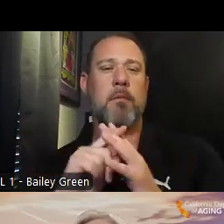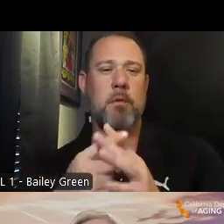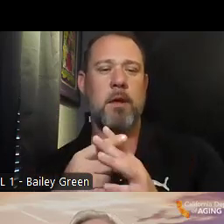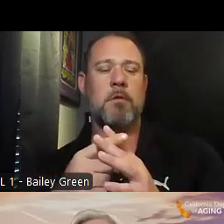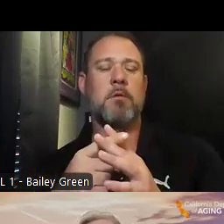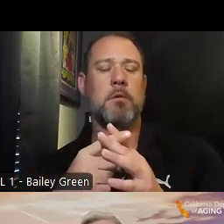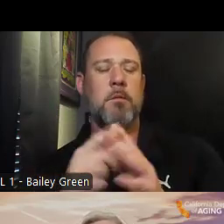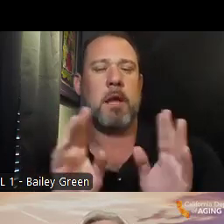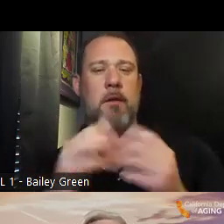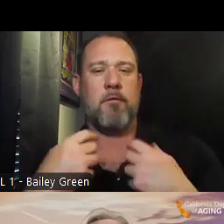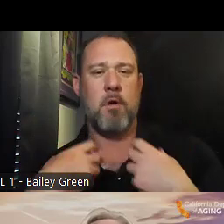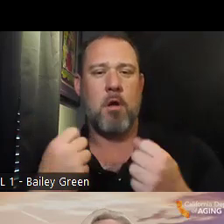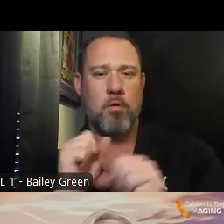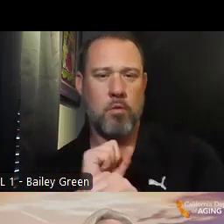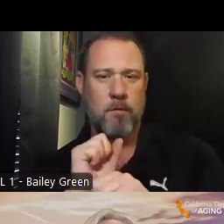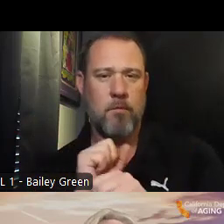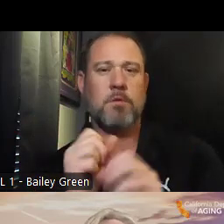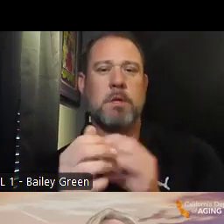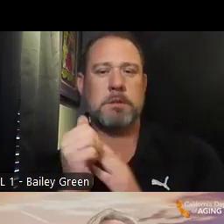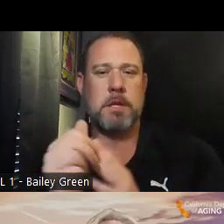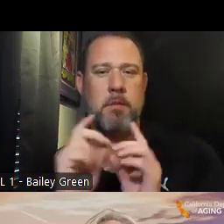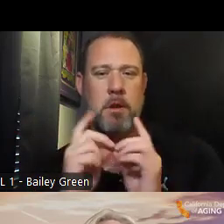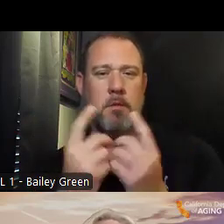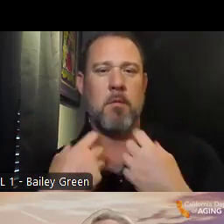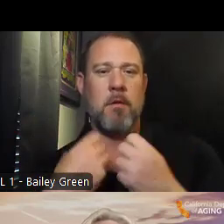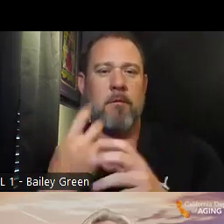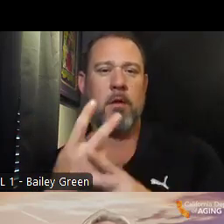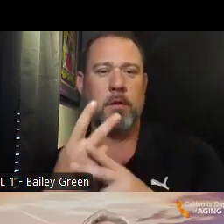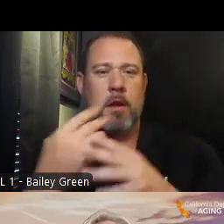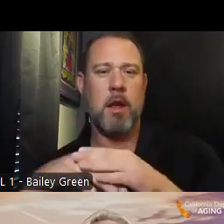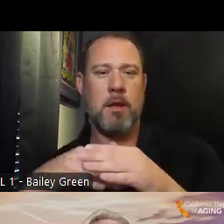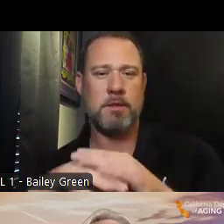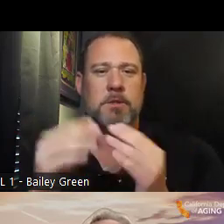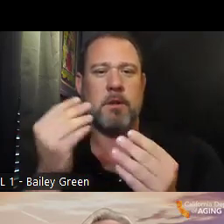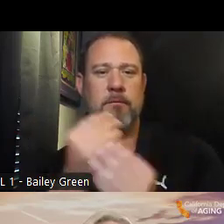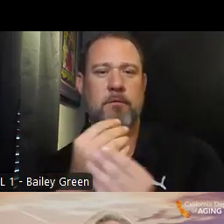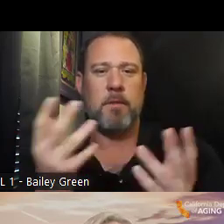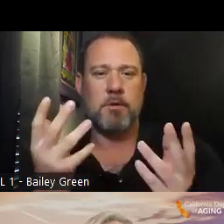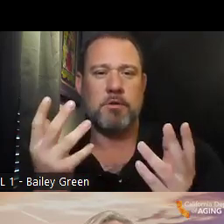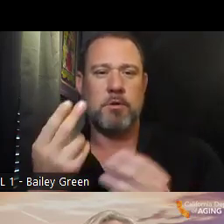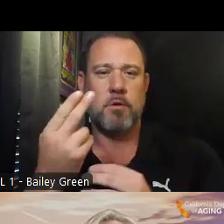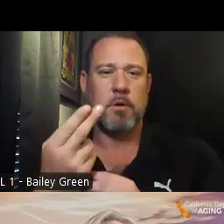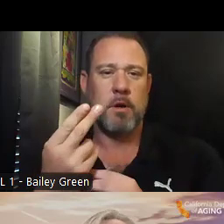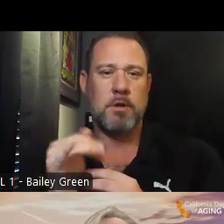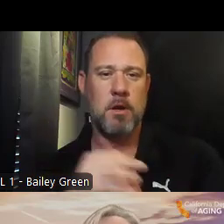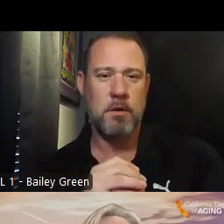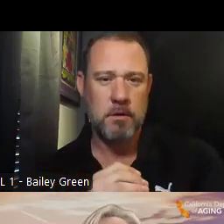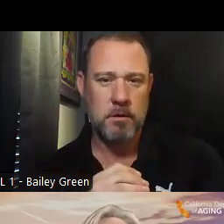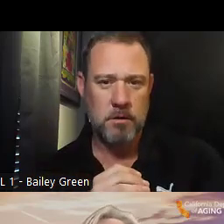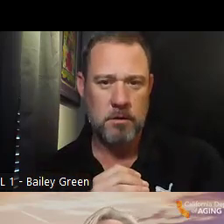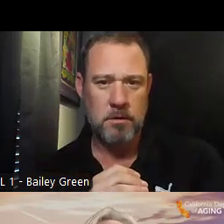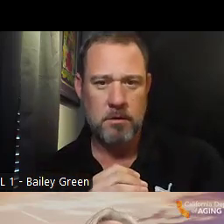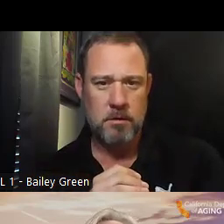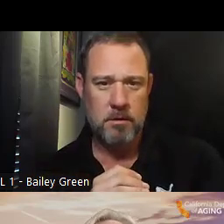workforce initiative that's led by the Department of Healthcare Access and Information, or HCI. We